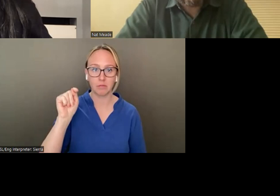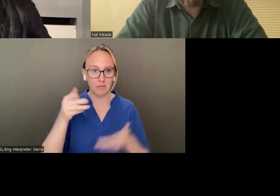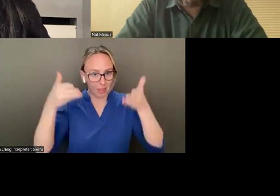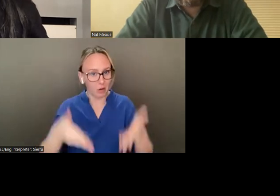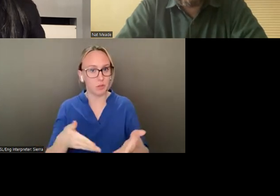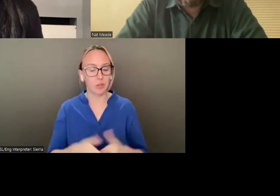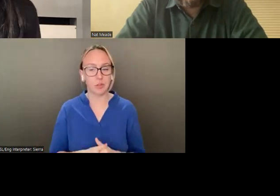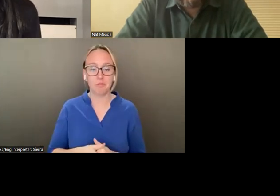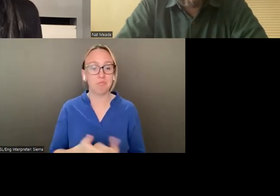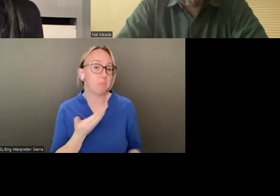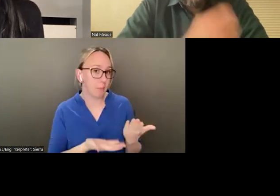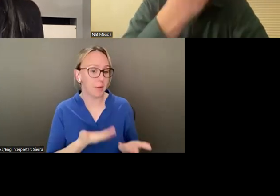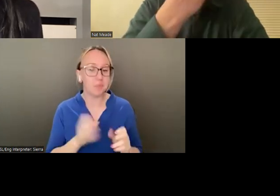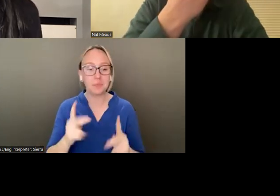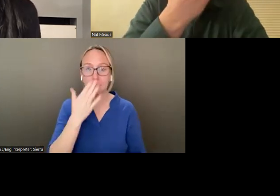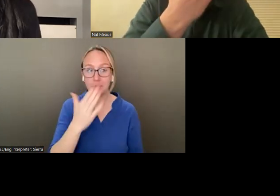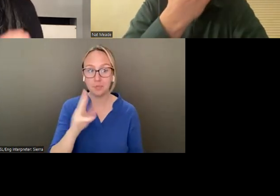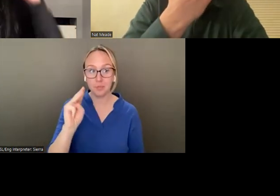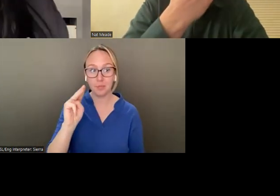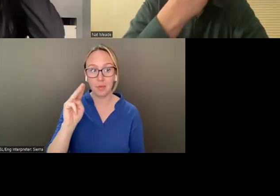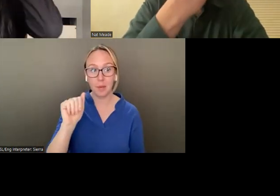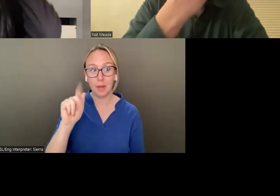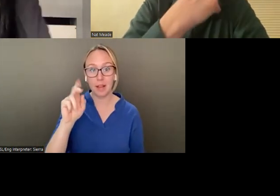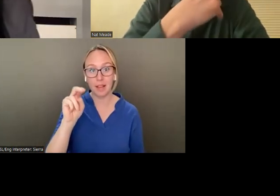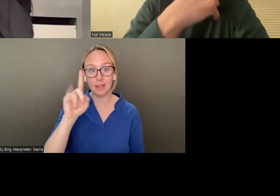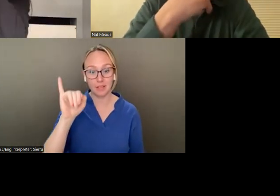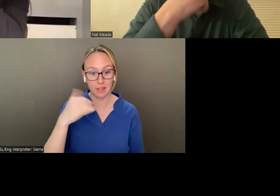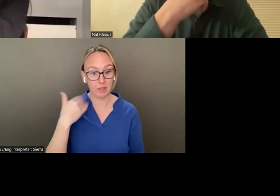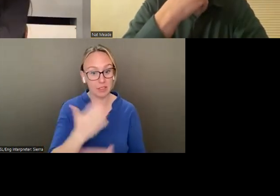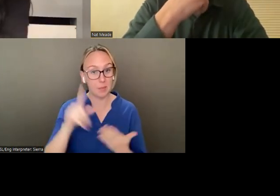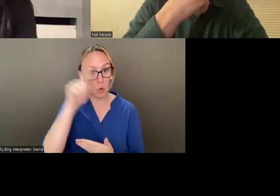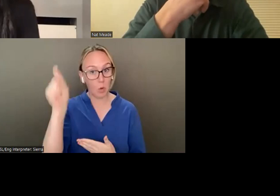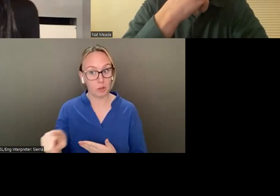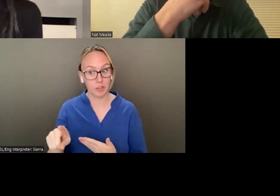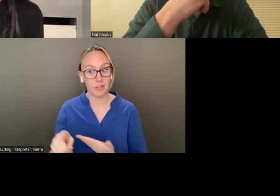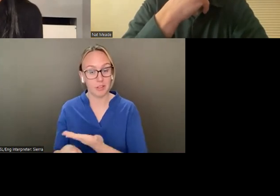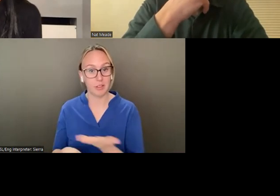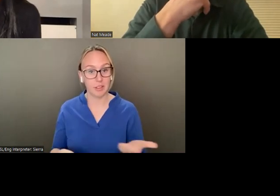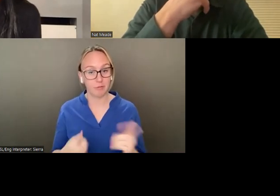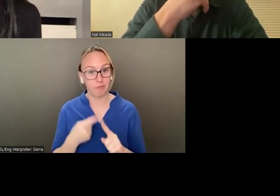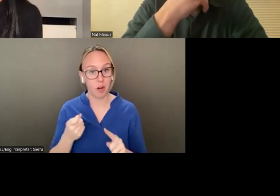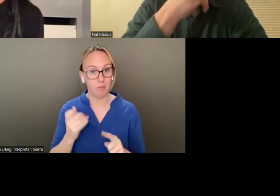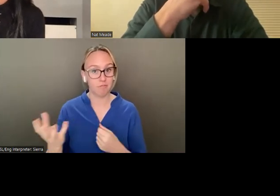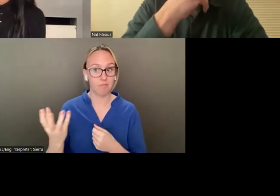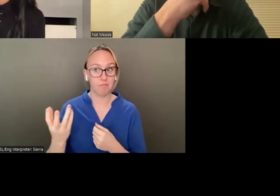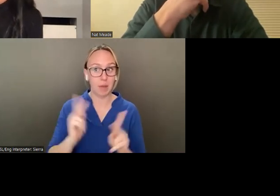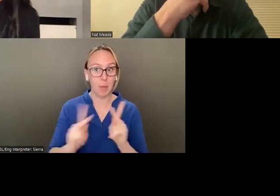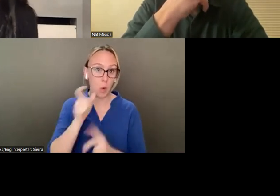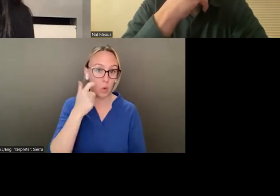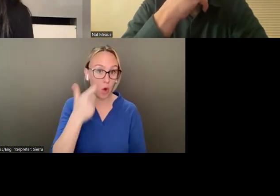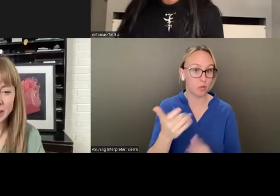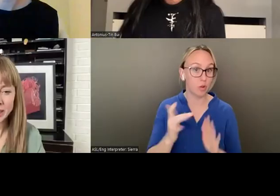Thank you. All right. think Mackenzie has some questions from our participants online.